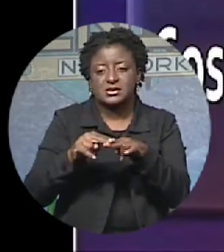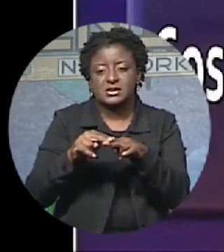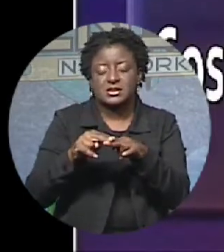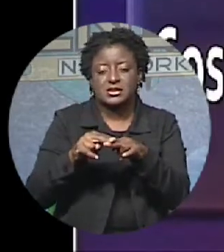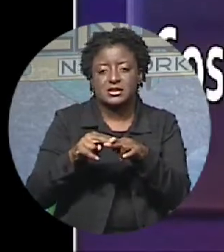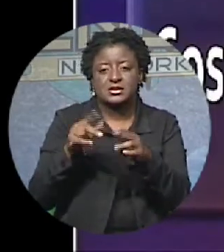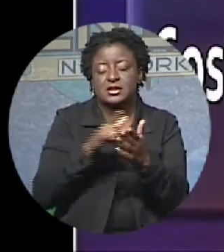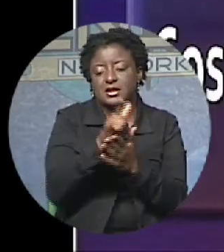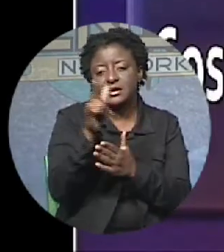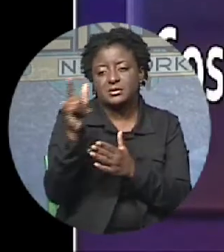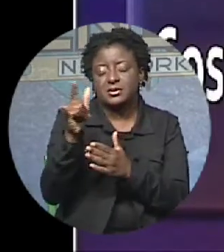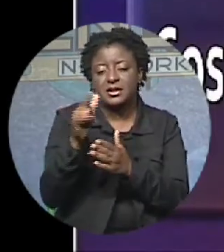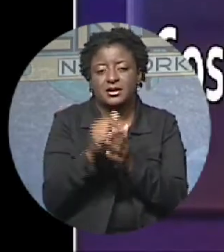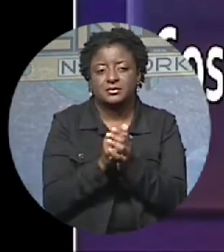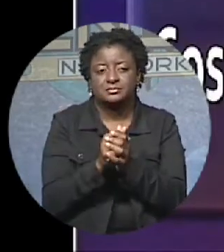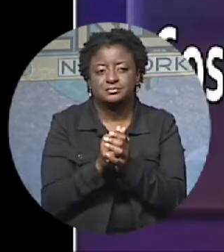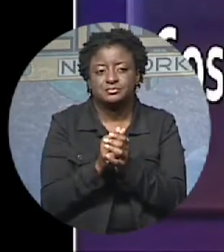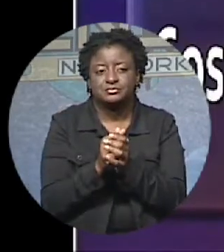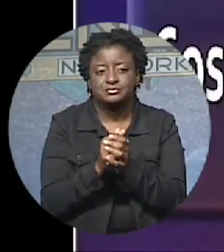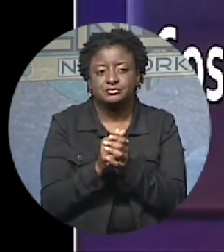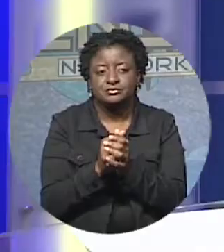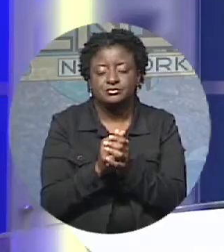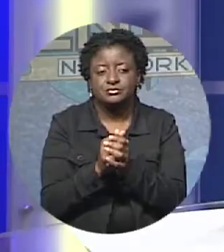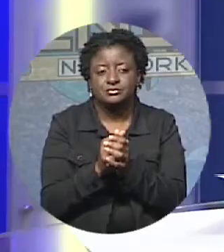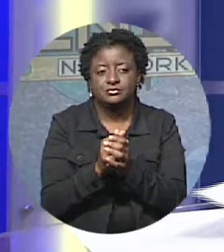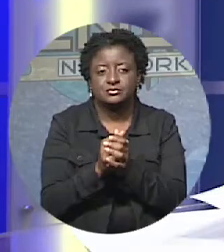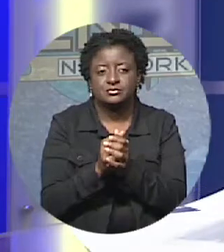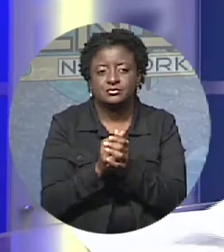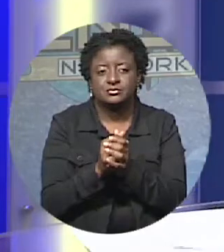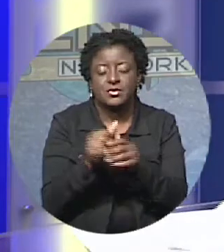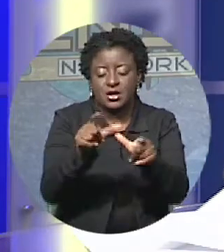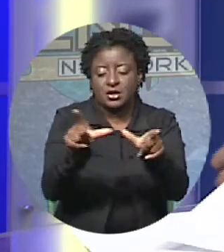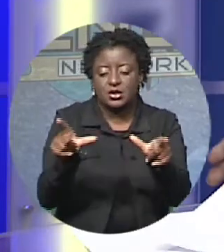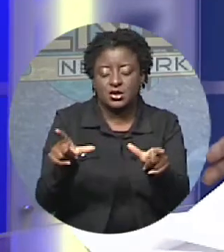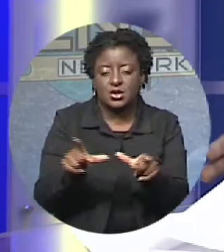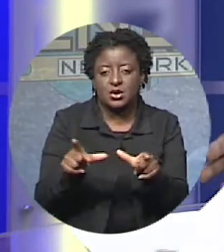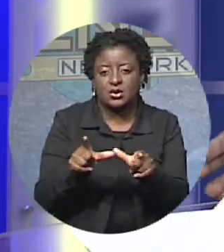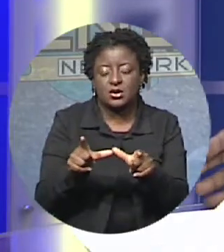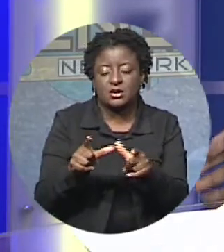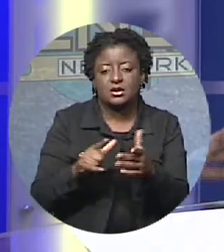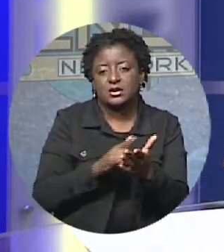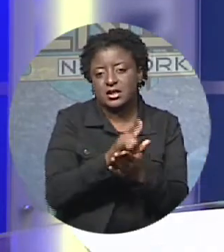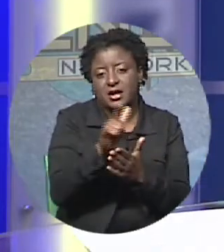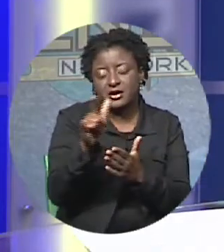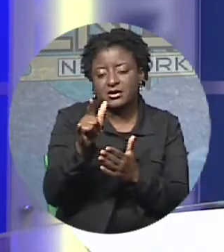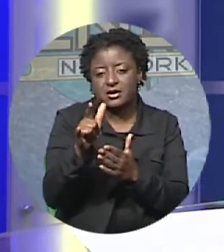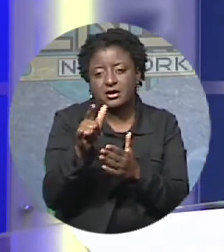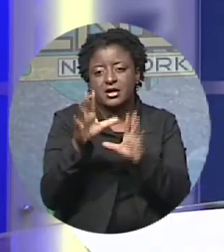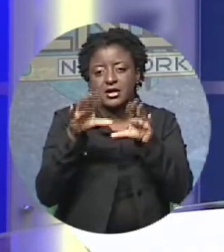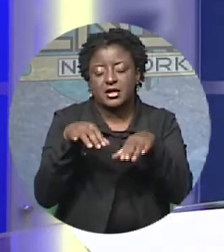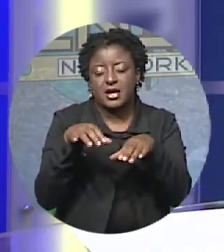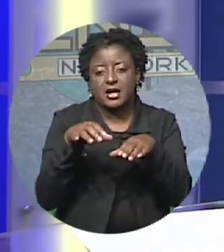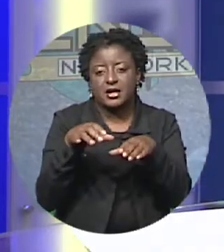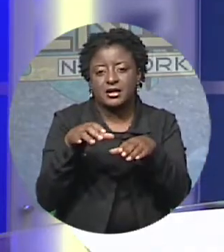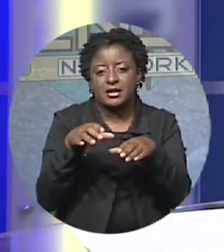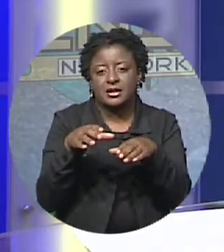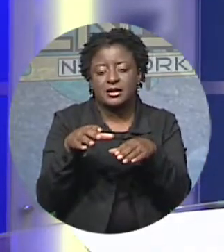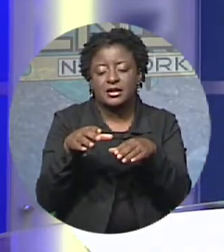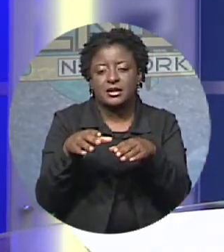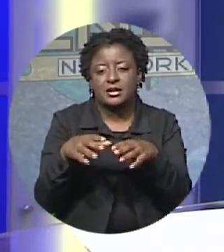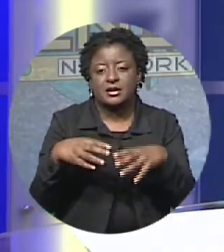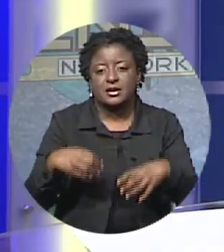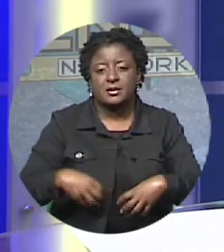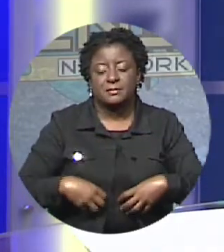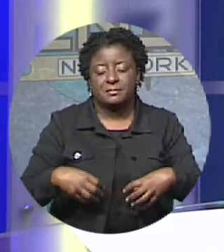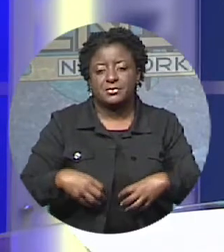737 500-jet aircraft. One local carrier can boast of improved business into the islands. Lee Air provides